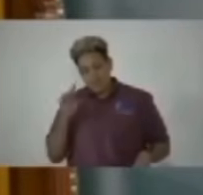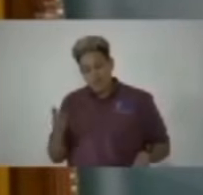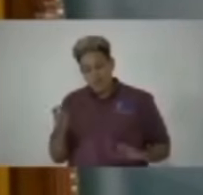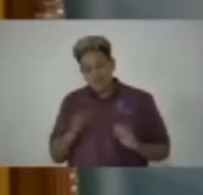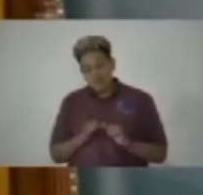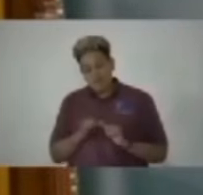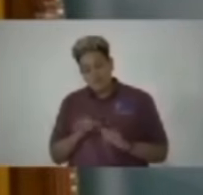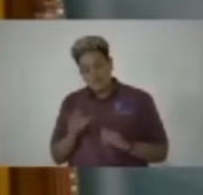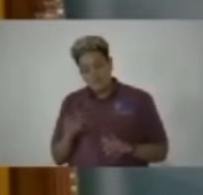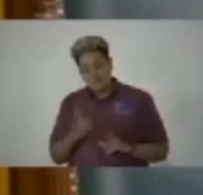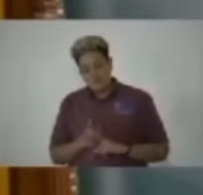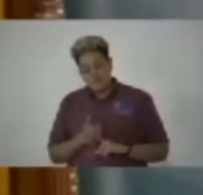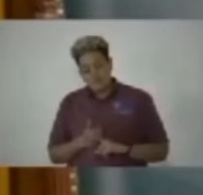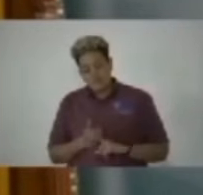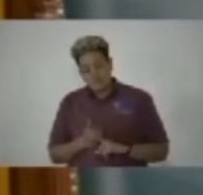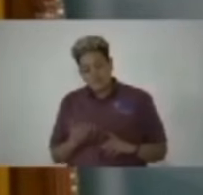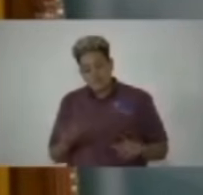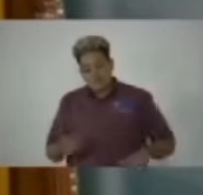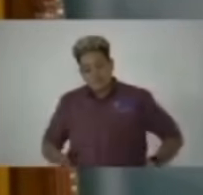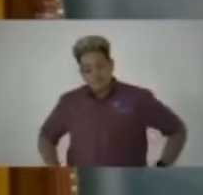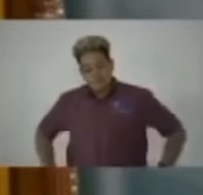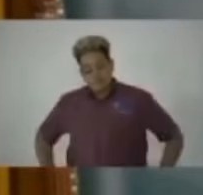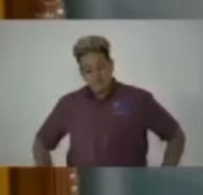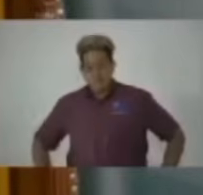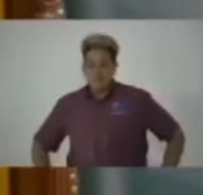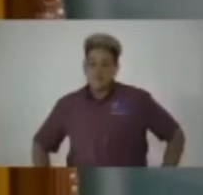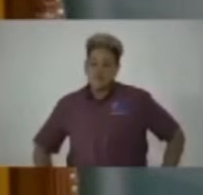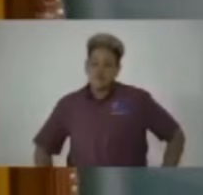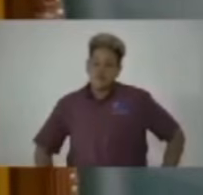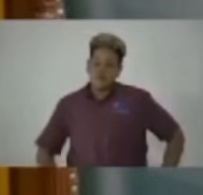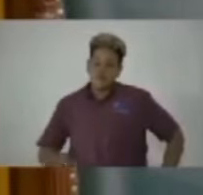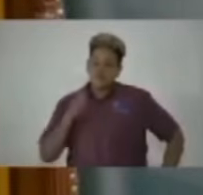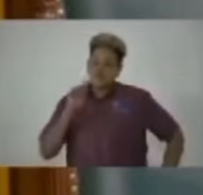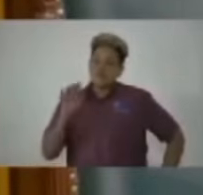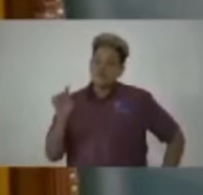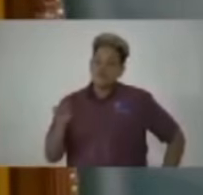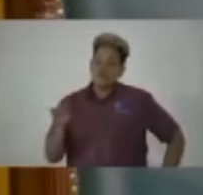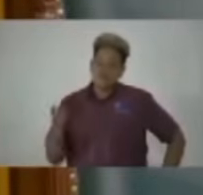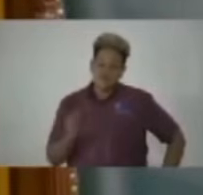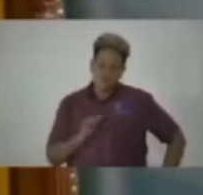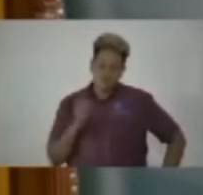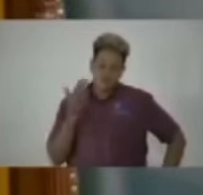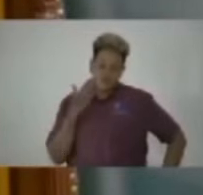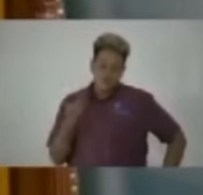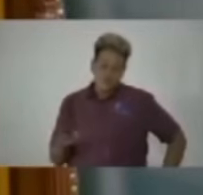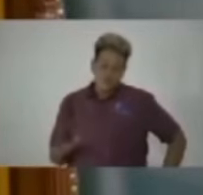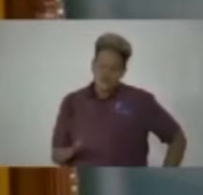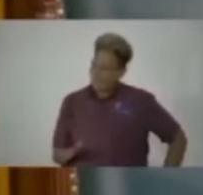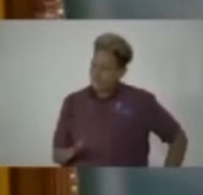you to continue. Thank you. I'm going to answer your question first. I don't